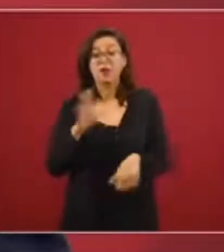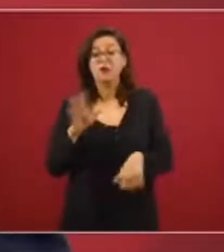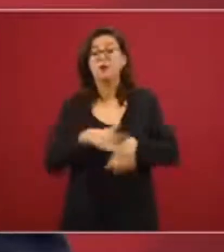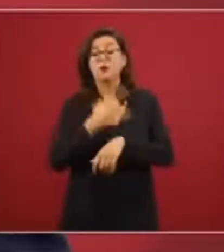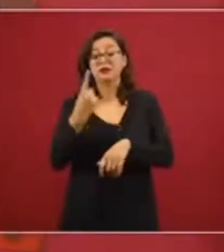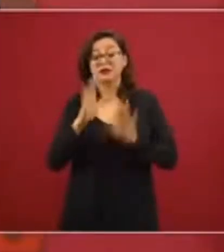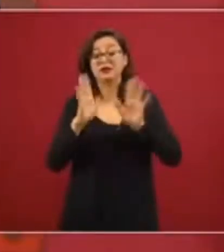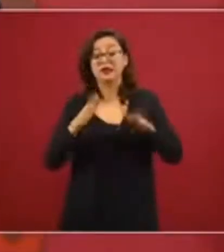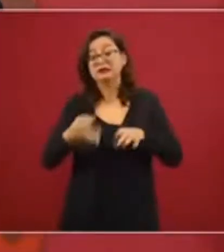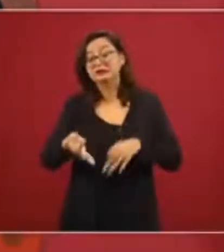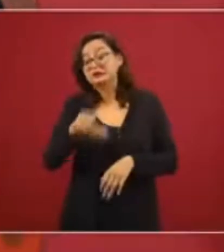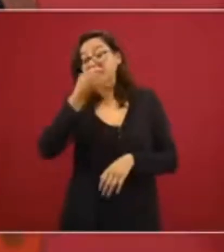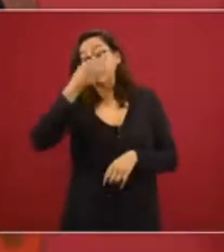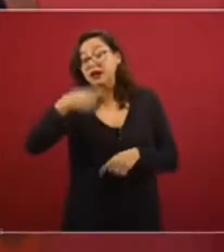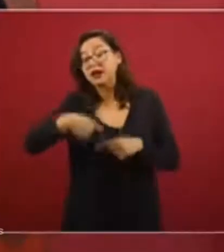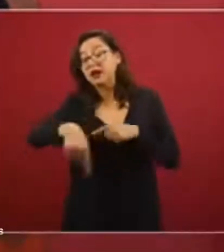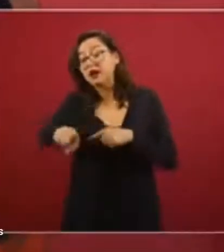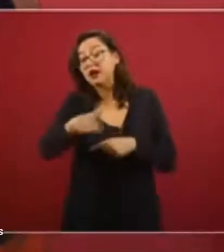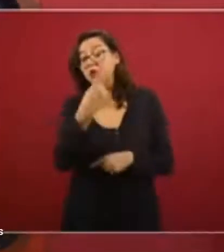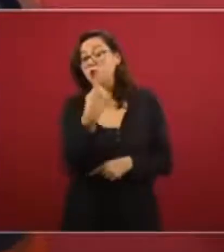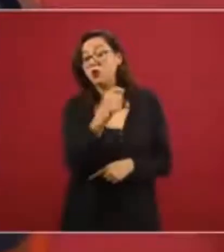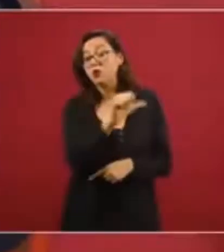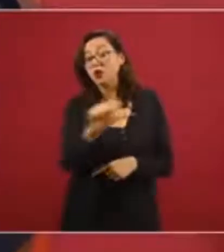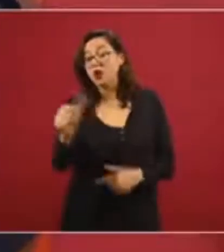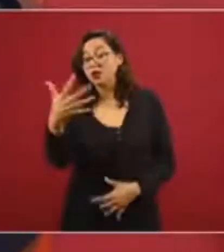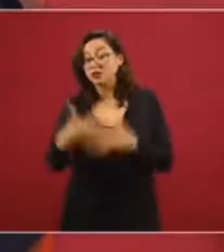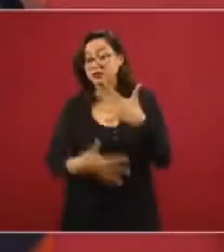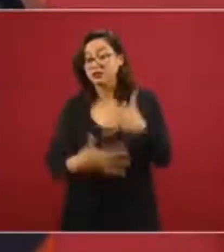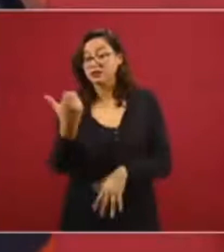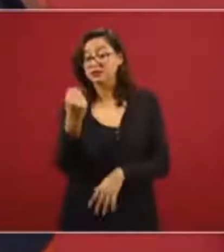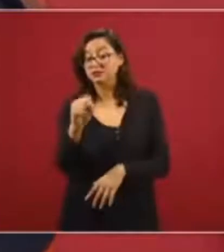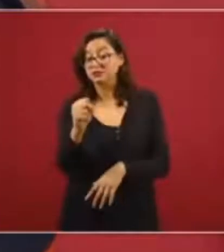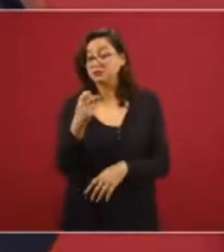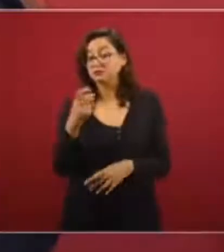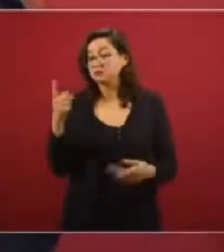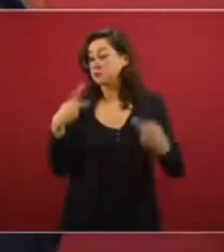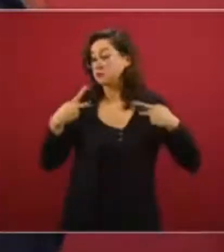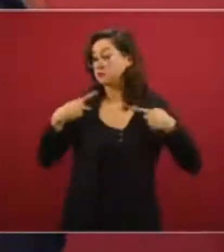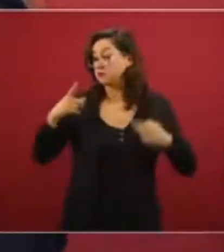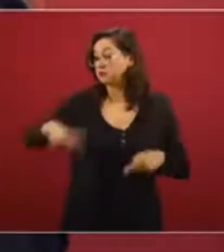en vísperas de ese término.